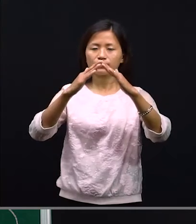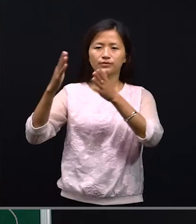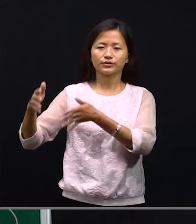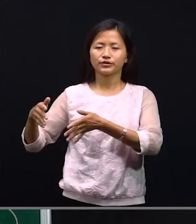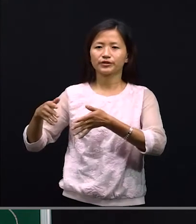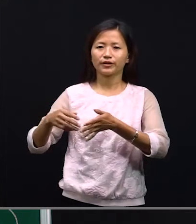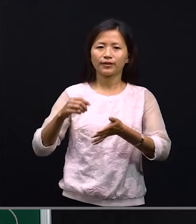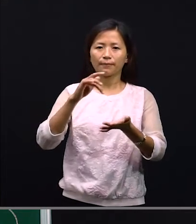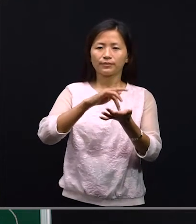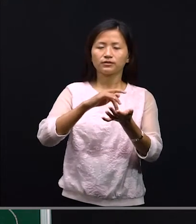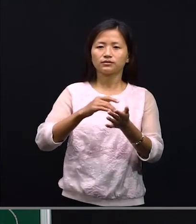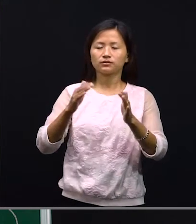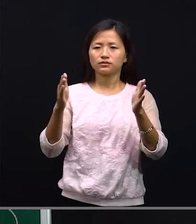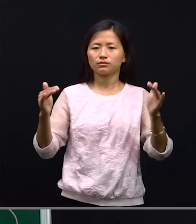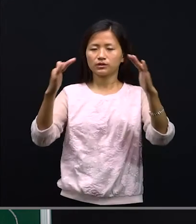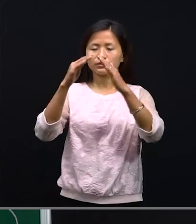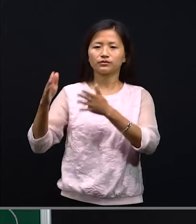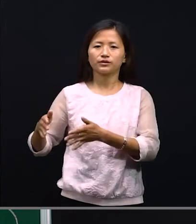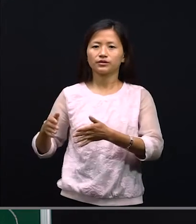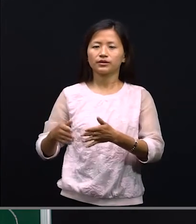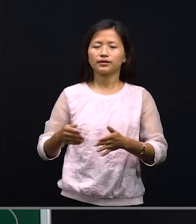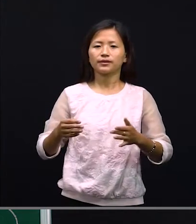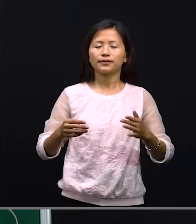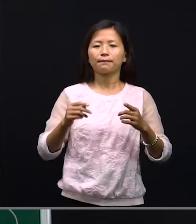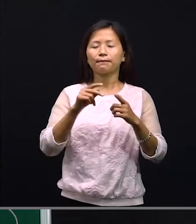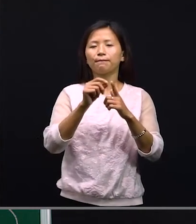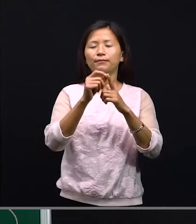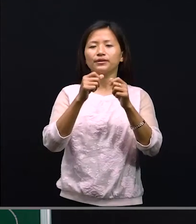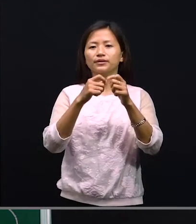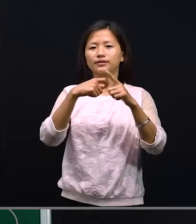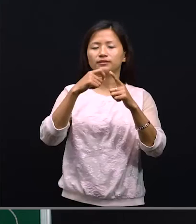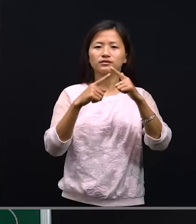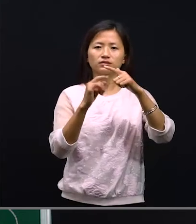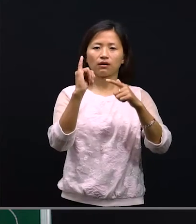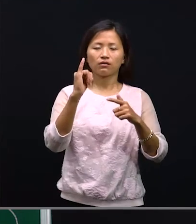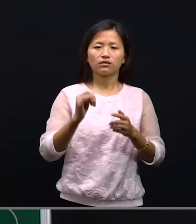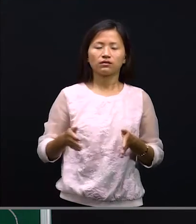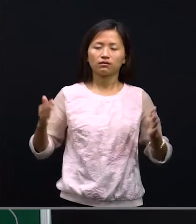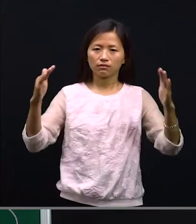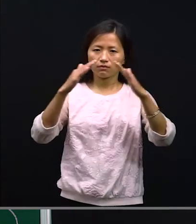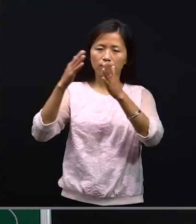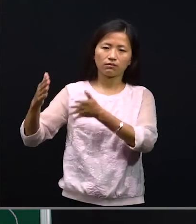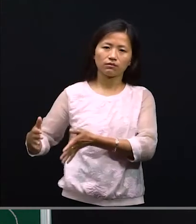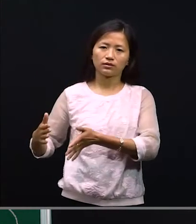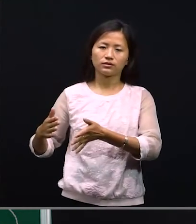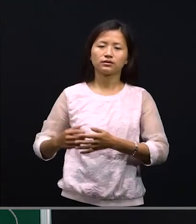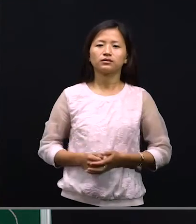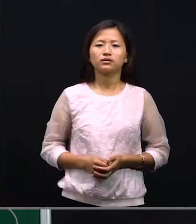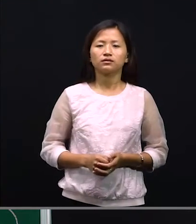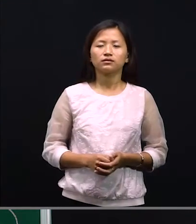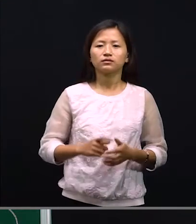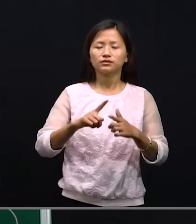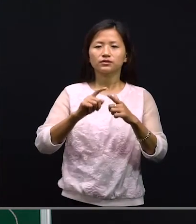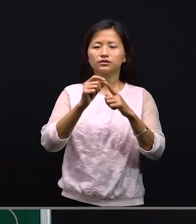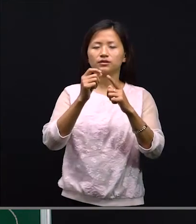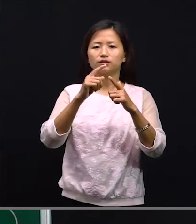mountain range, and the Barail mountain range, okay. Now this Mount Saramati is towards the Patkai mountain range. The